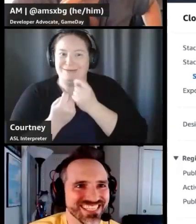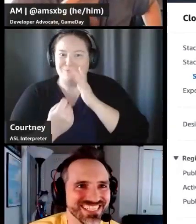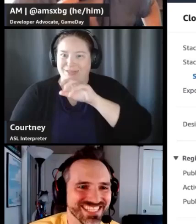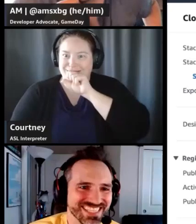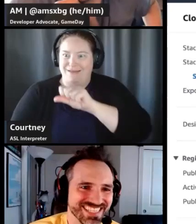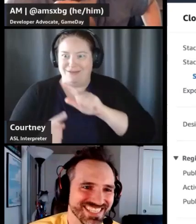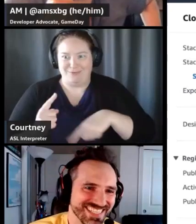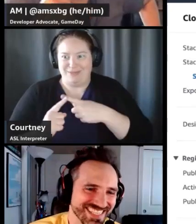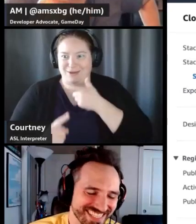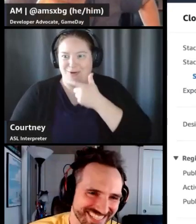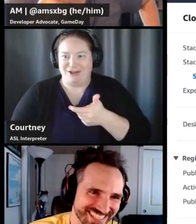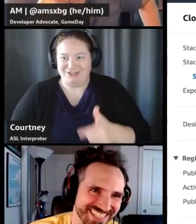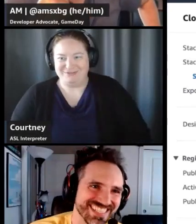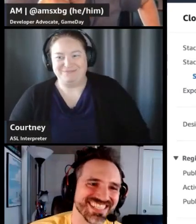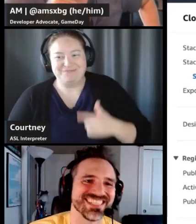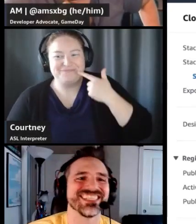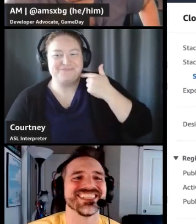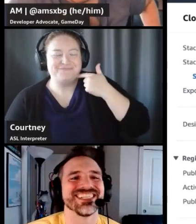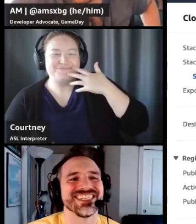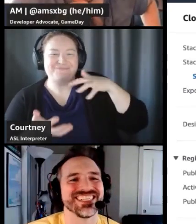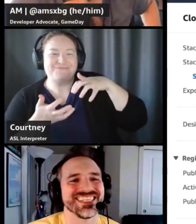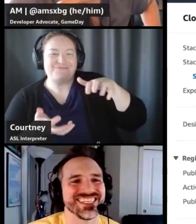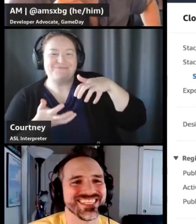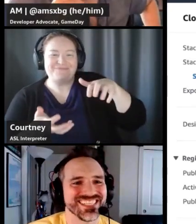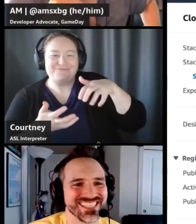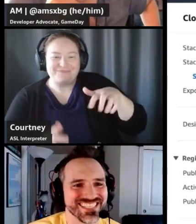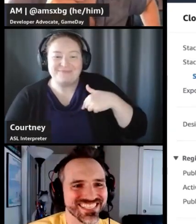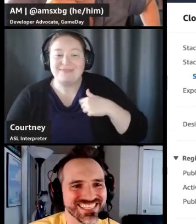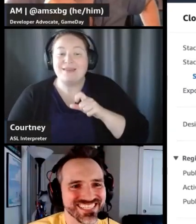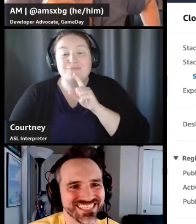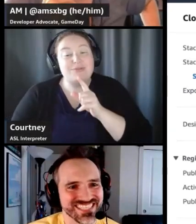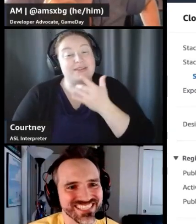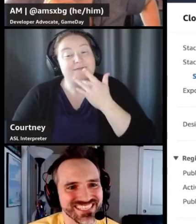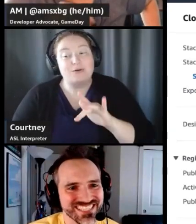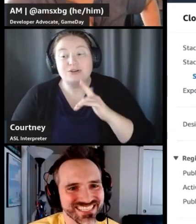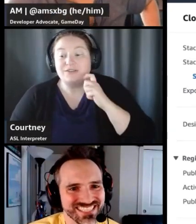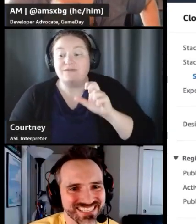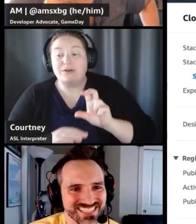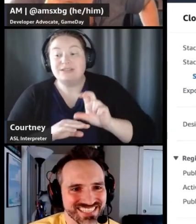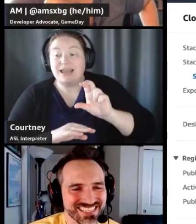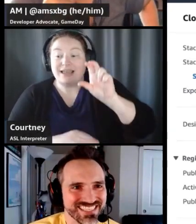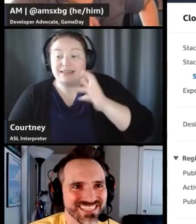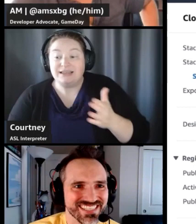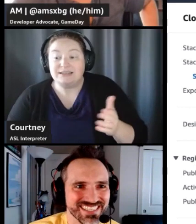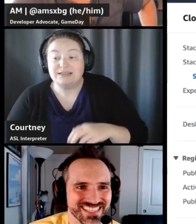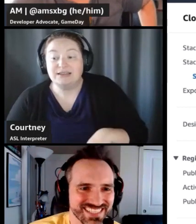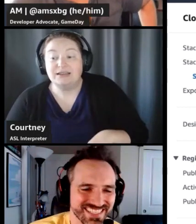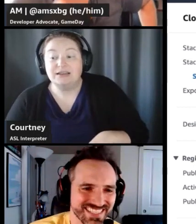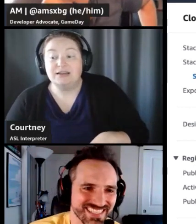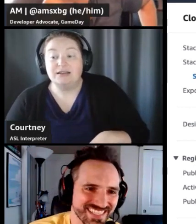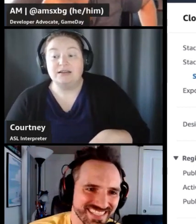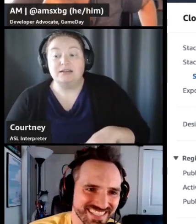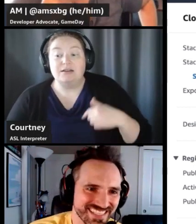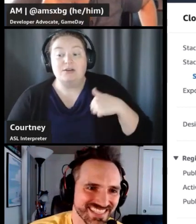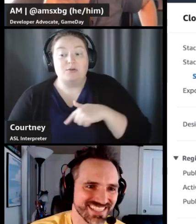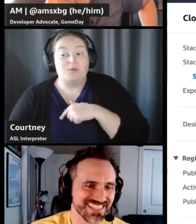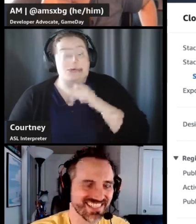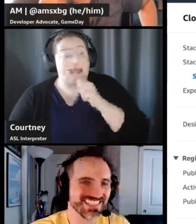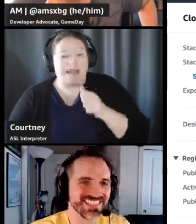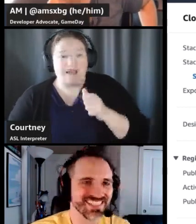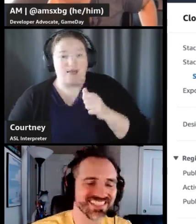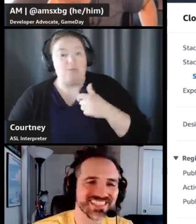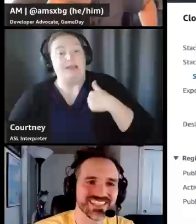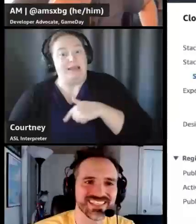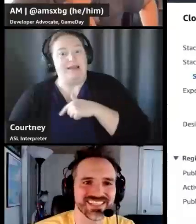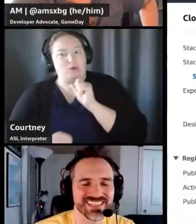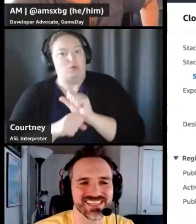later. Oh no, I'm really fortunate for like the StackSet engineering team. Like we have been working extremely hard like to launch a